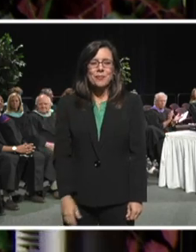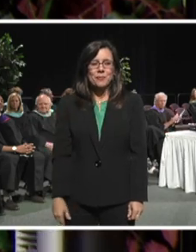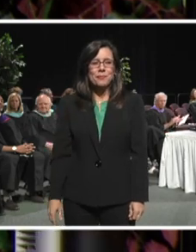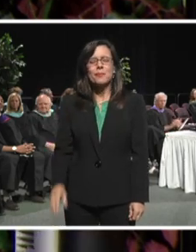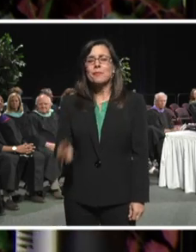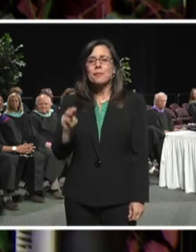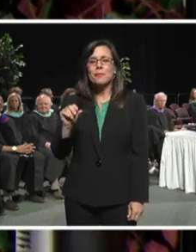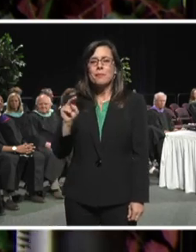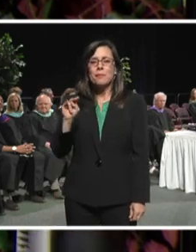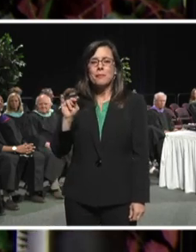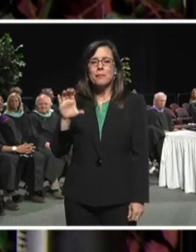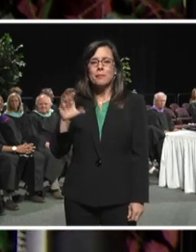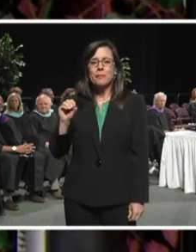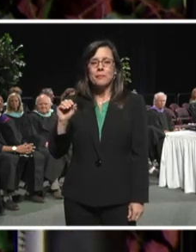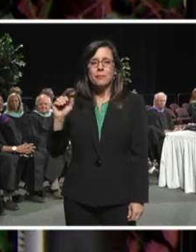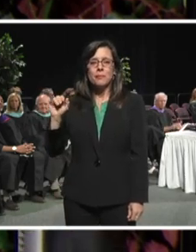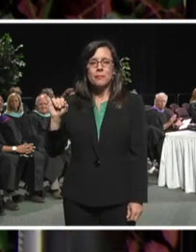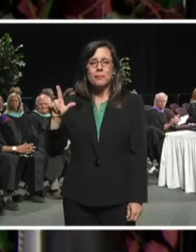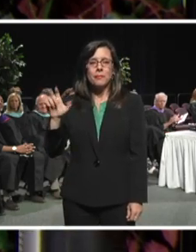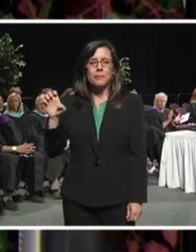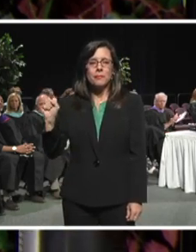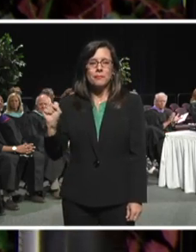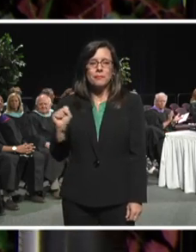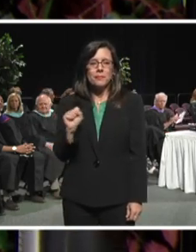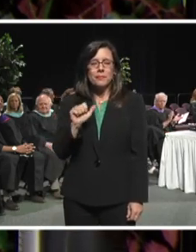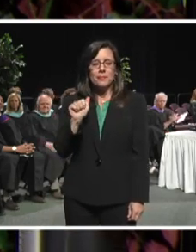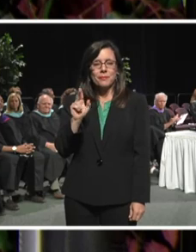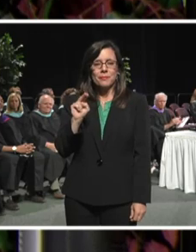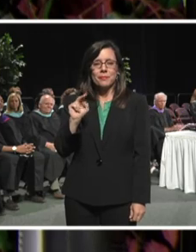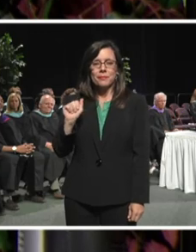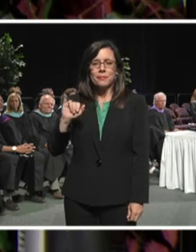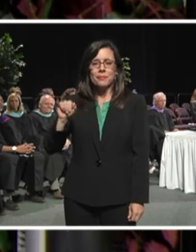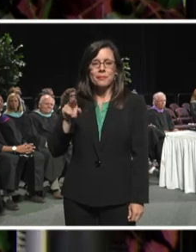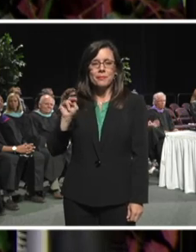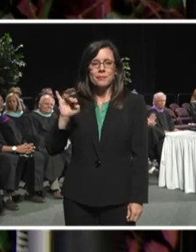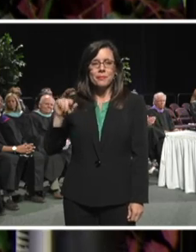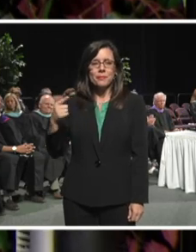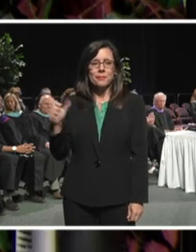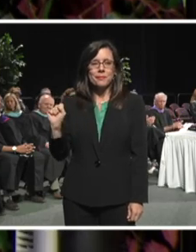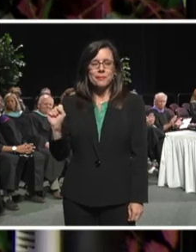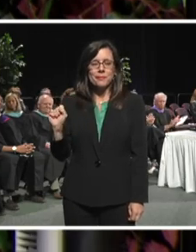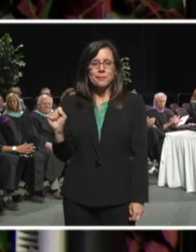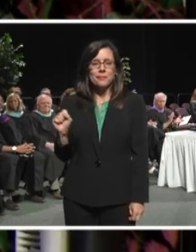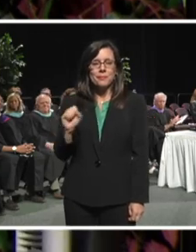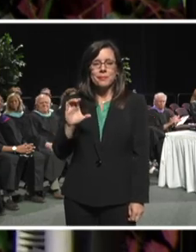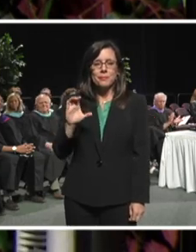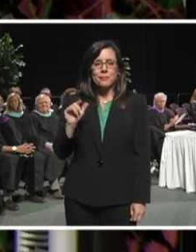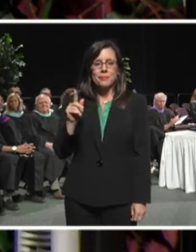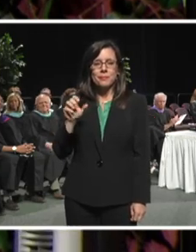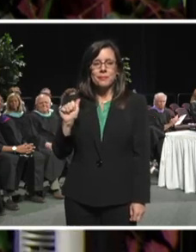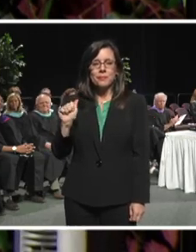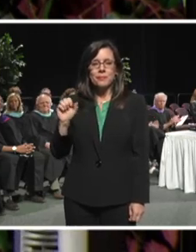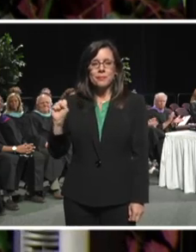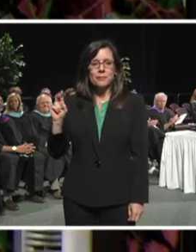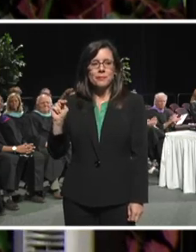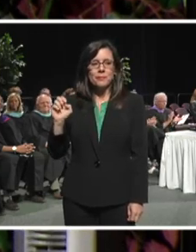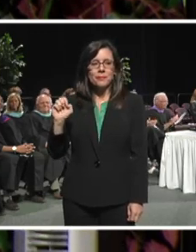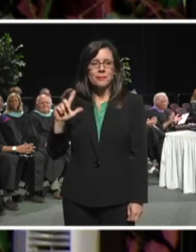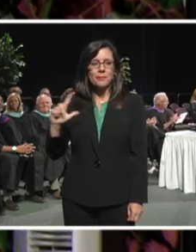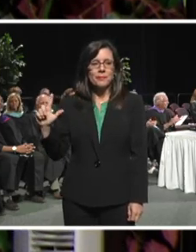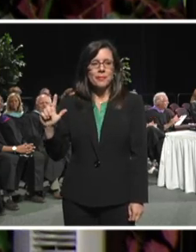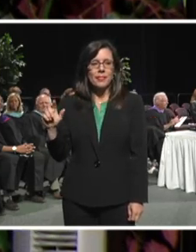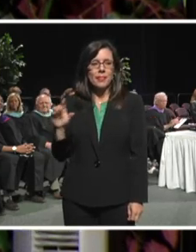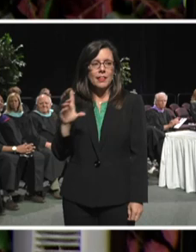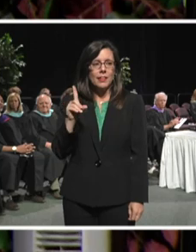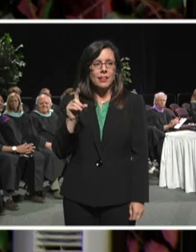Ms. Monica Isles, Ms. Anna Jennings, Ms. Kara Snell,